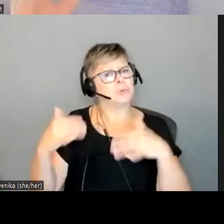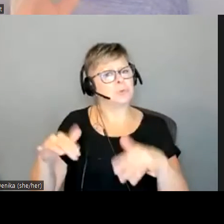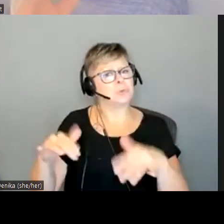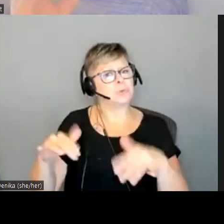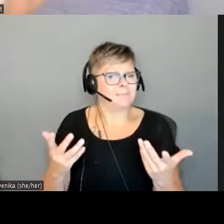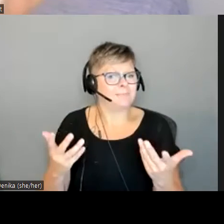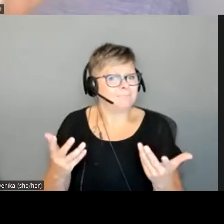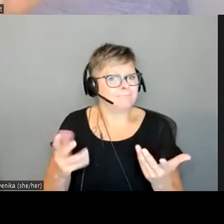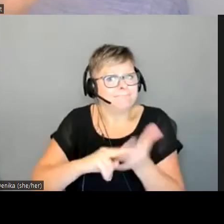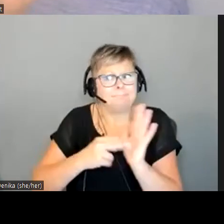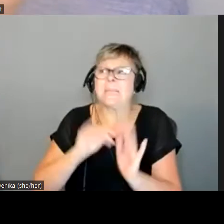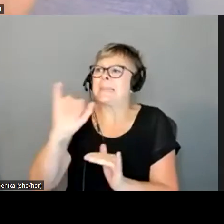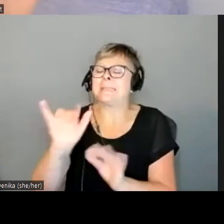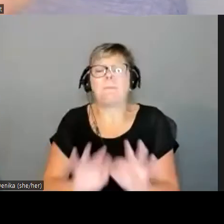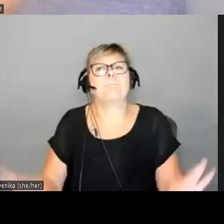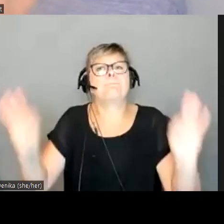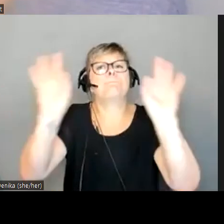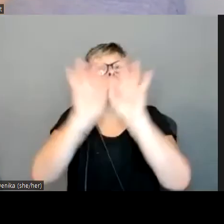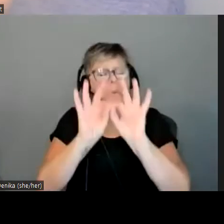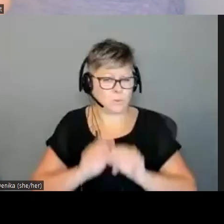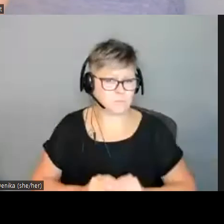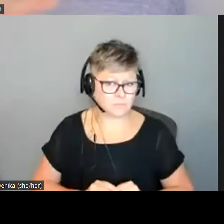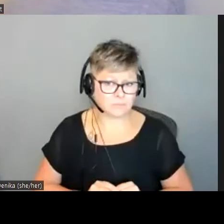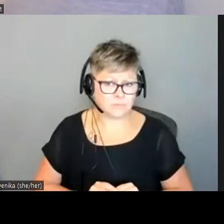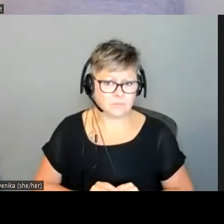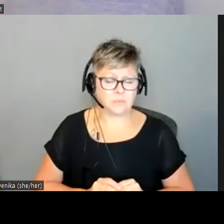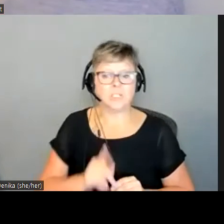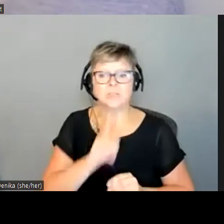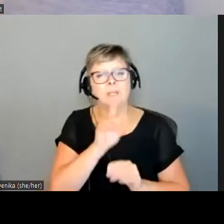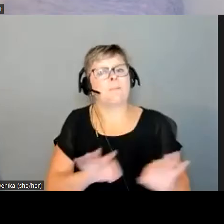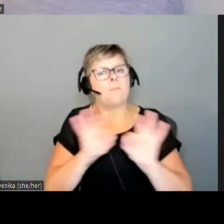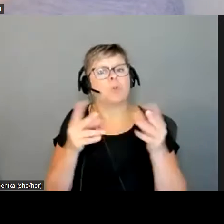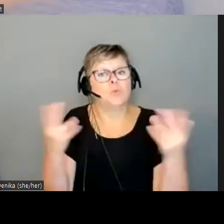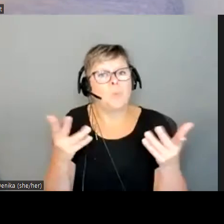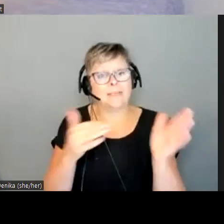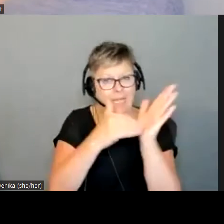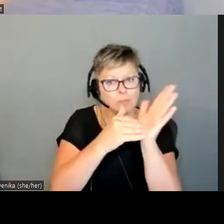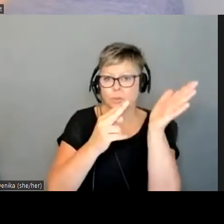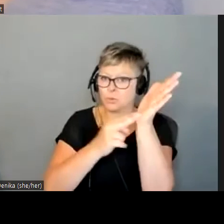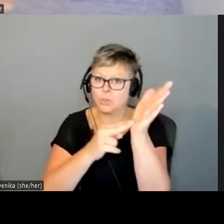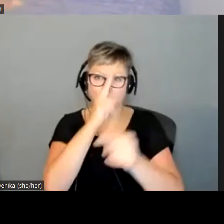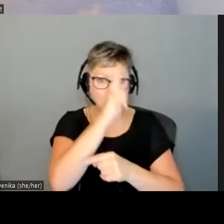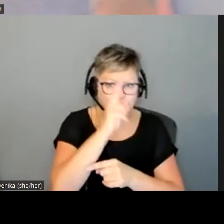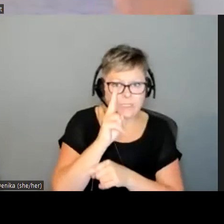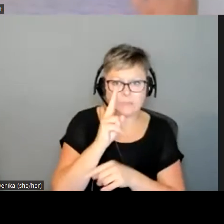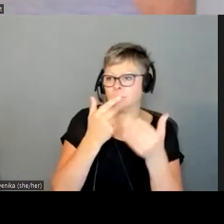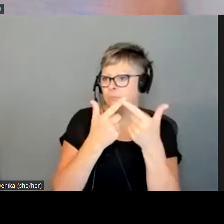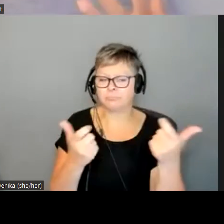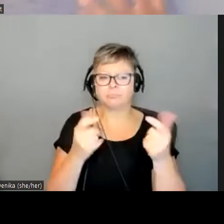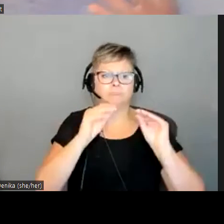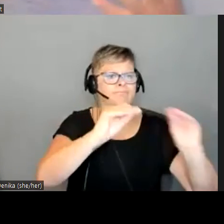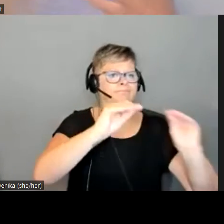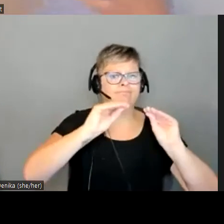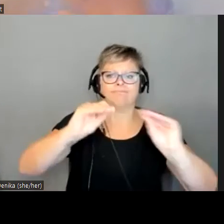that we would like to provide more education to physicians, to doctors, to the hospital setting. And